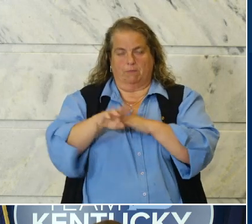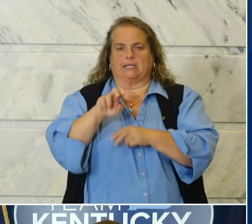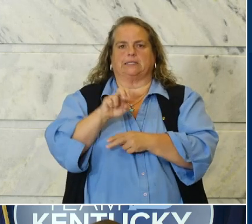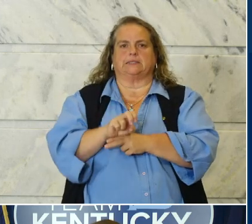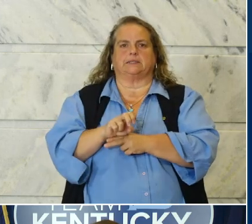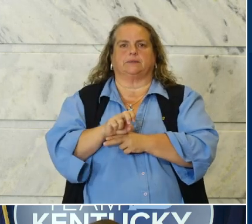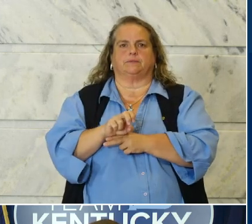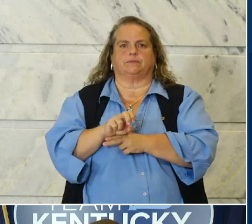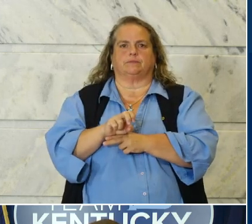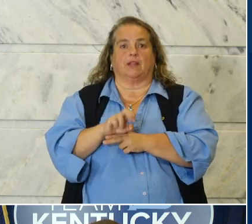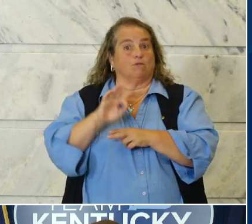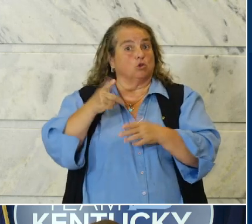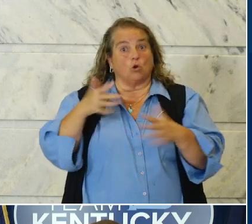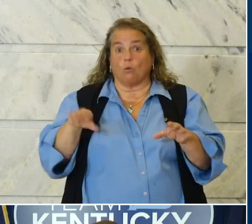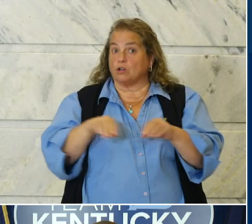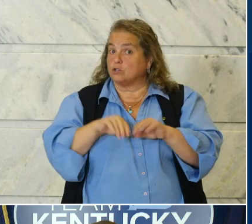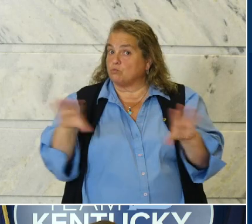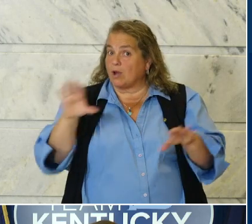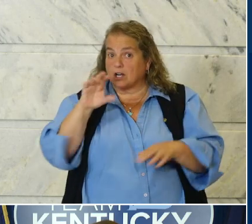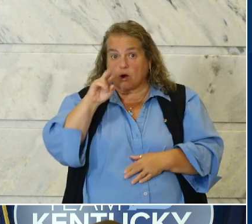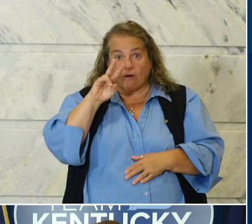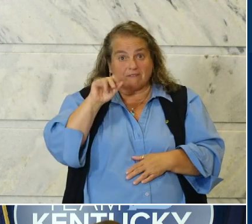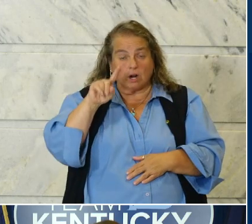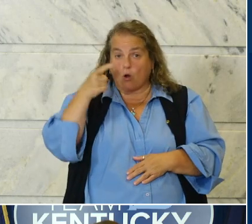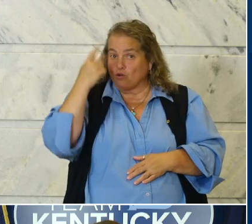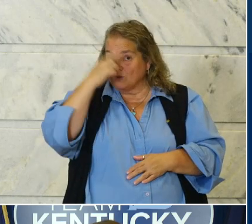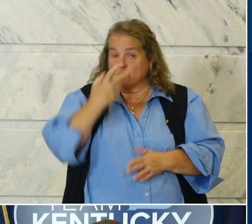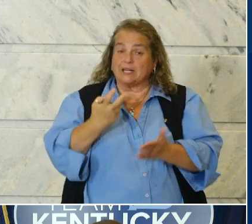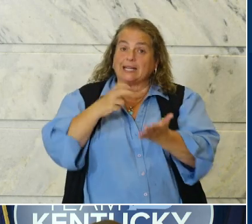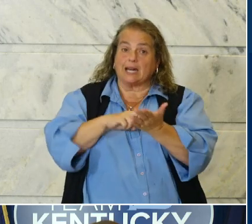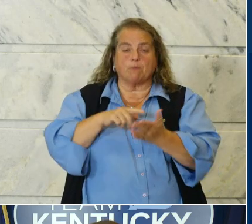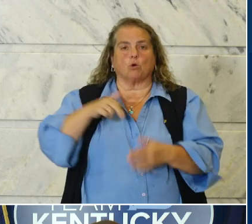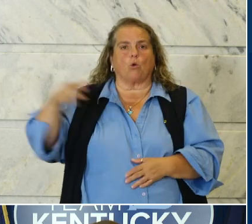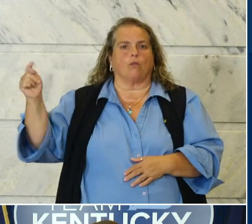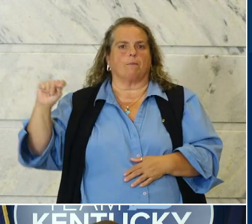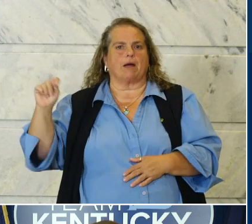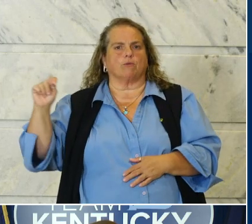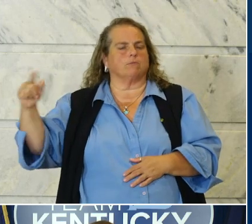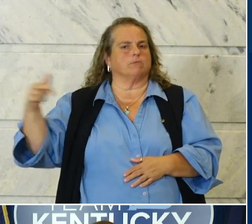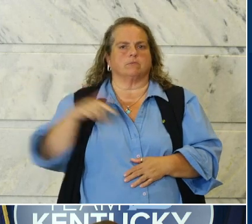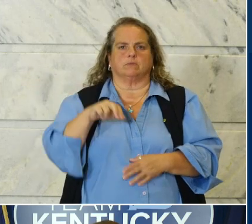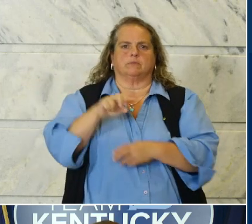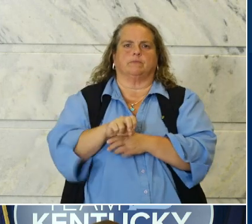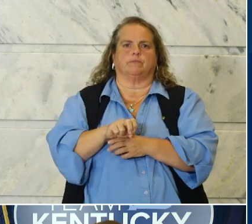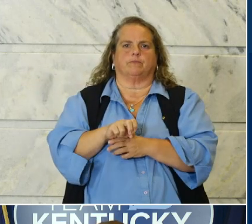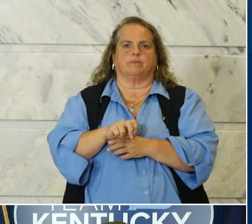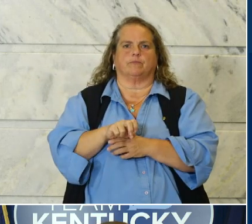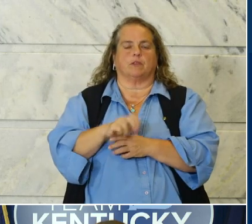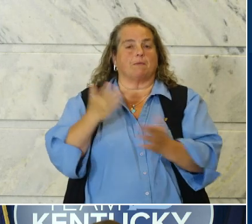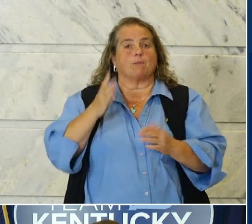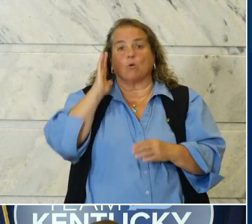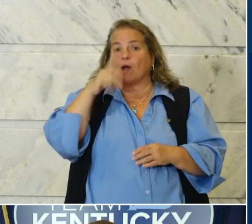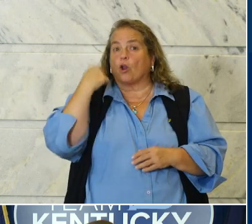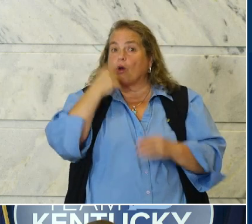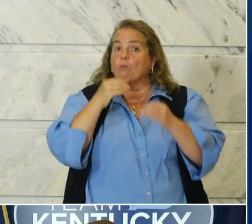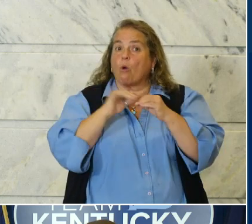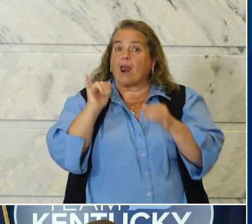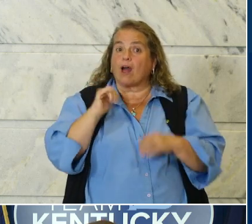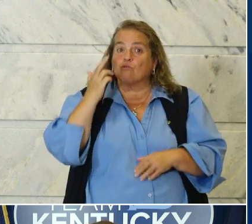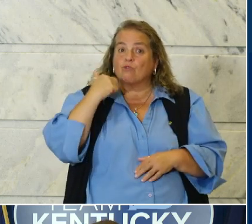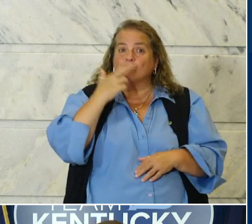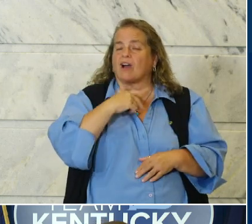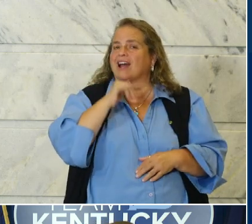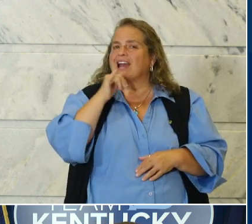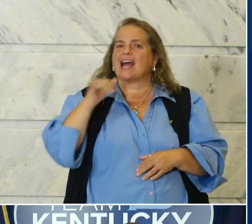And if we don't want to spread COVID, the only reason they need to get up is to go to the bathroom. It may look more like a restaurant. It's not really that same